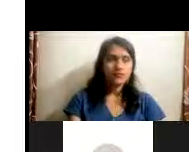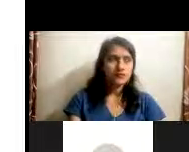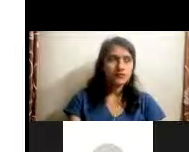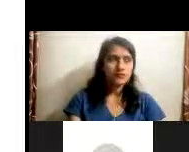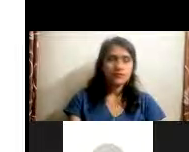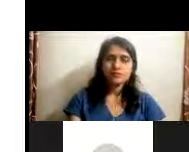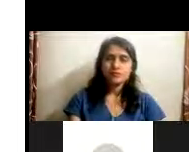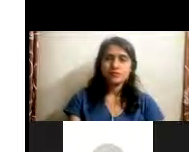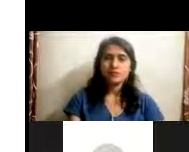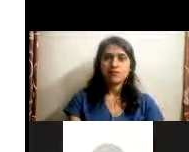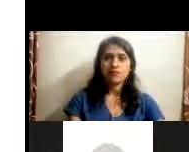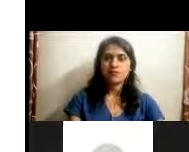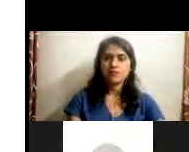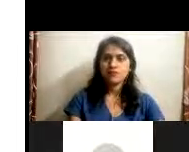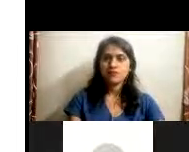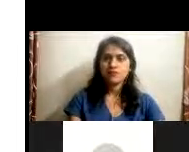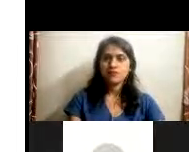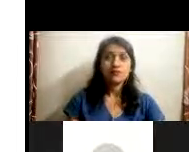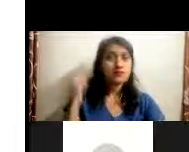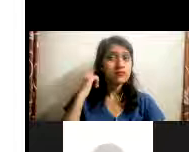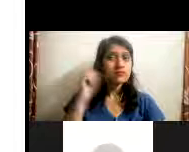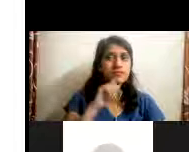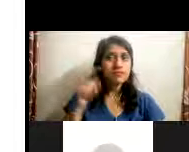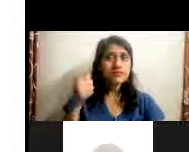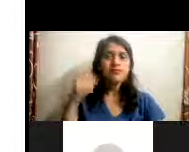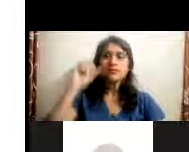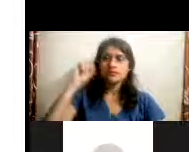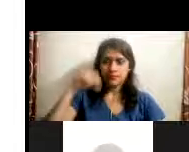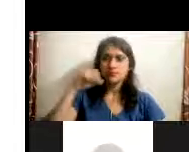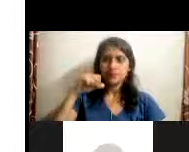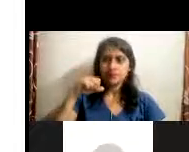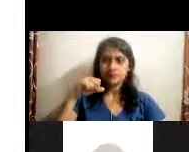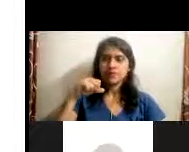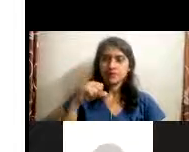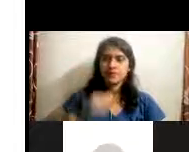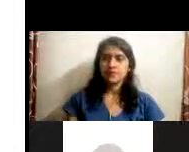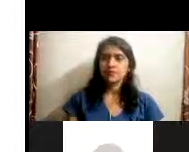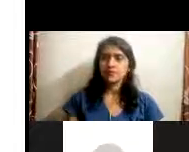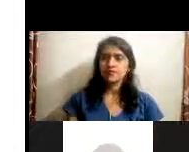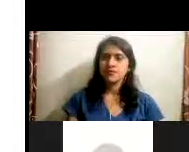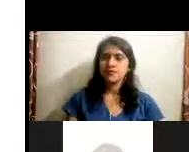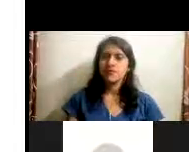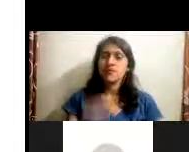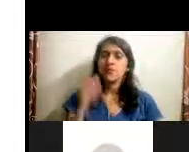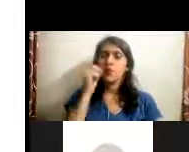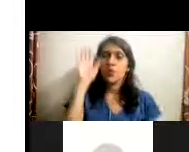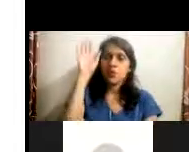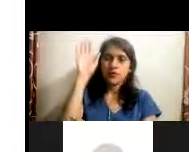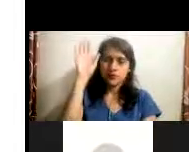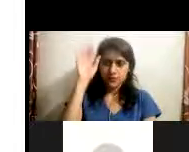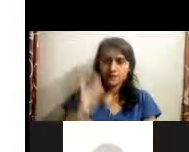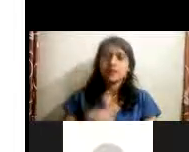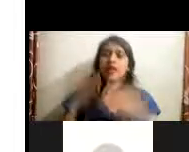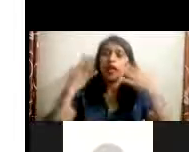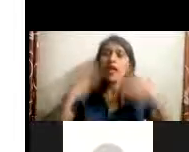Hello, am I audible? Ma'am, Yes, Yeah. ma'am. Yes. hello. Yes, go ahead. Health